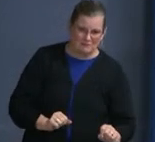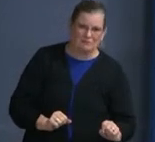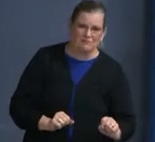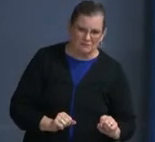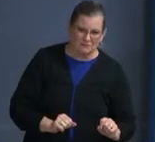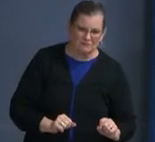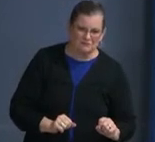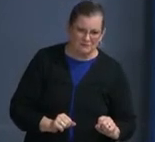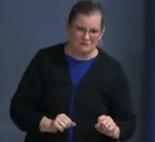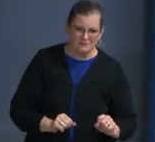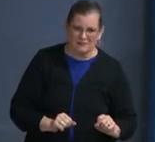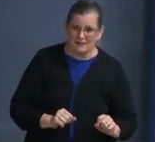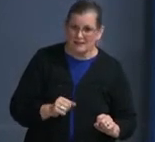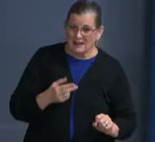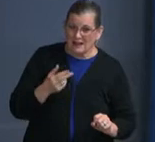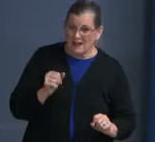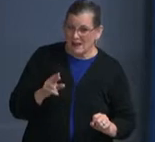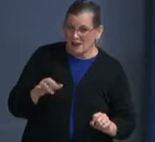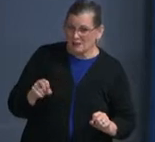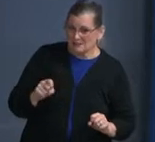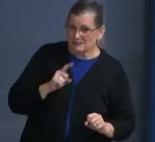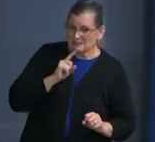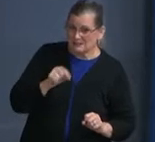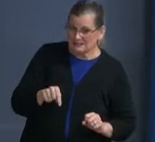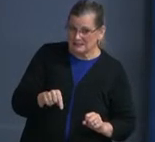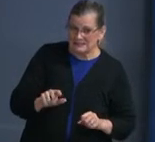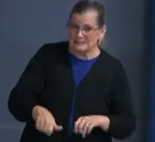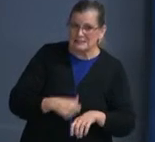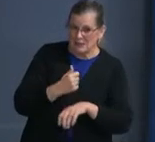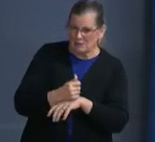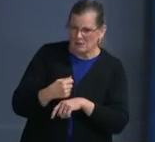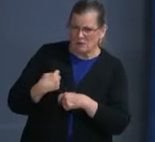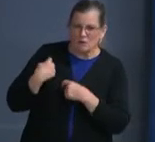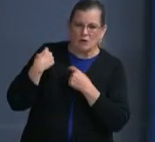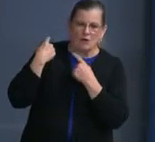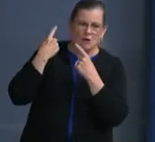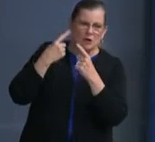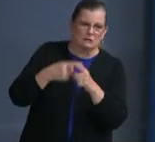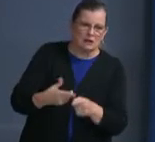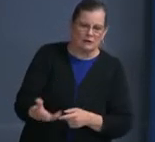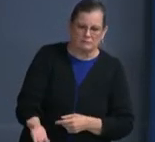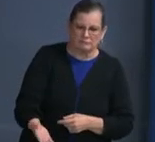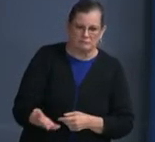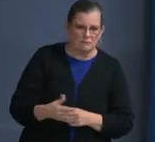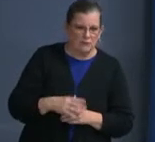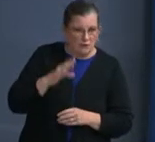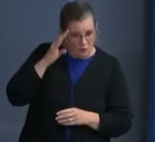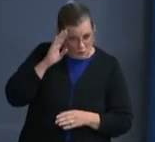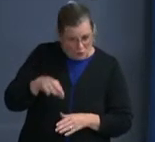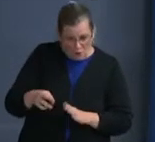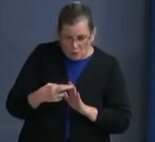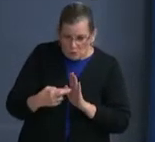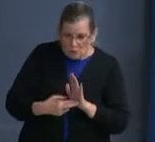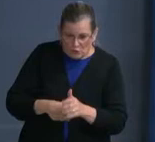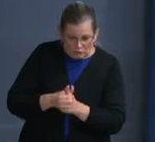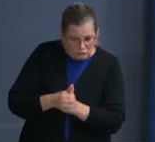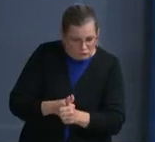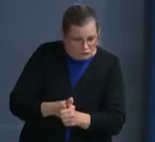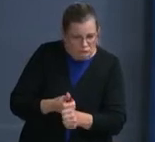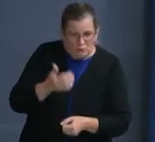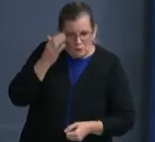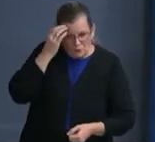well. Now, Harry's is an establishment that's been around a long time. They know what the rules are, and we